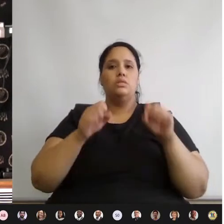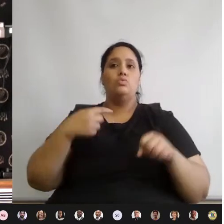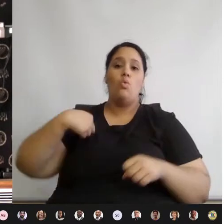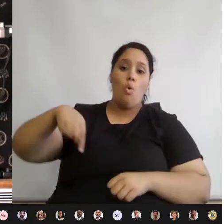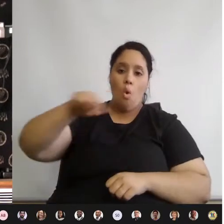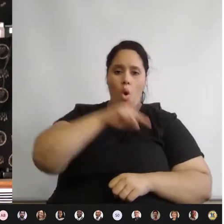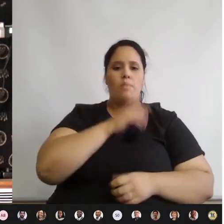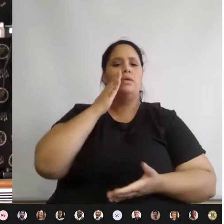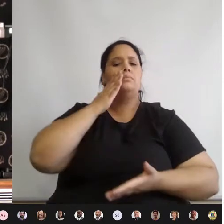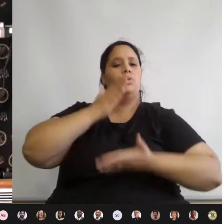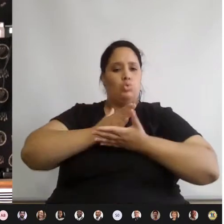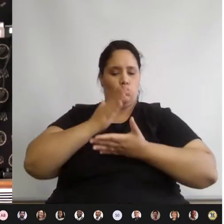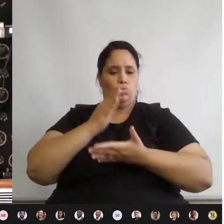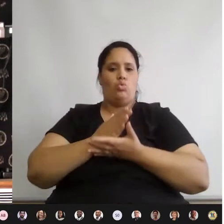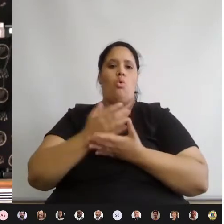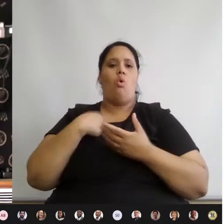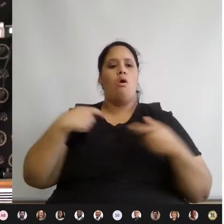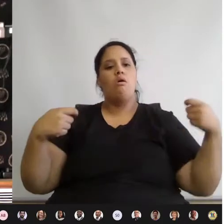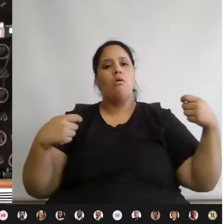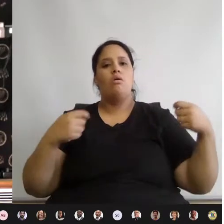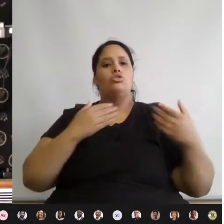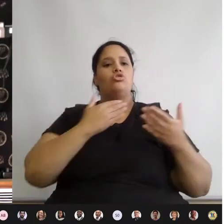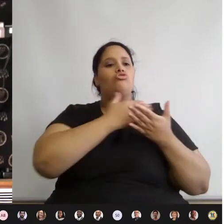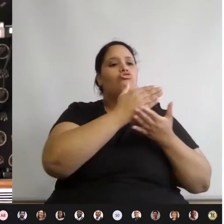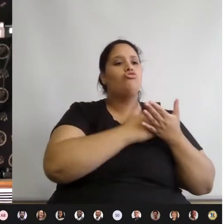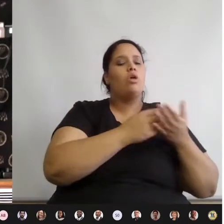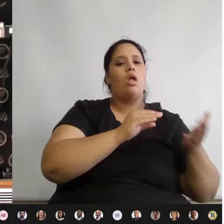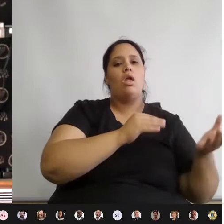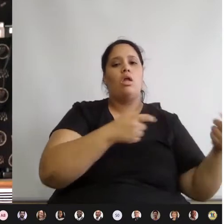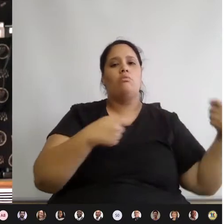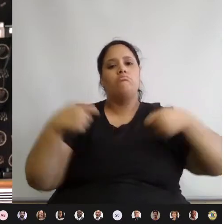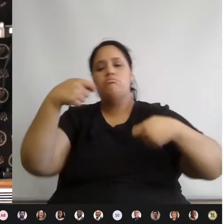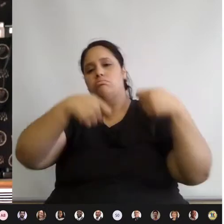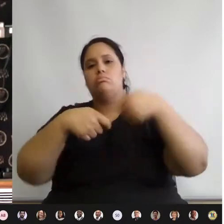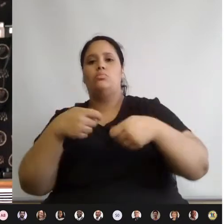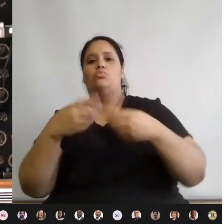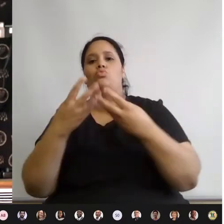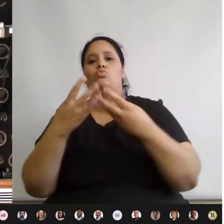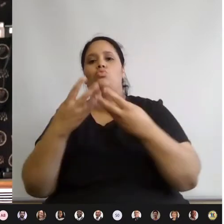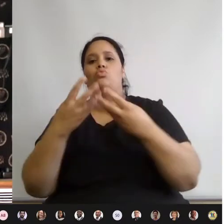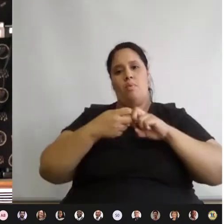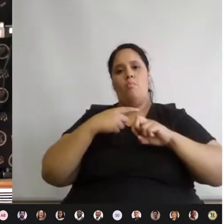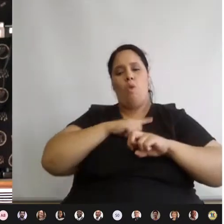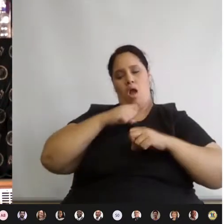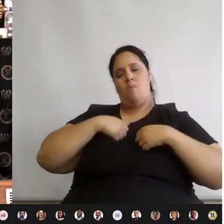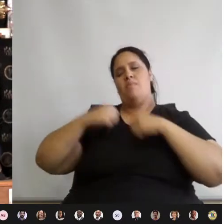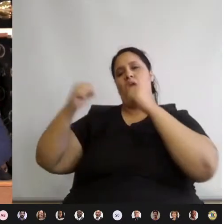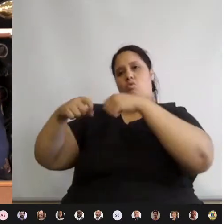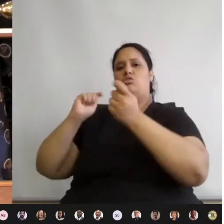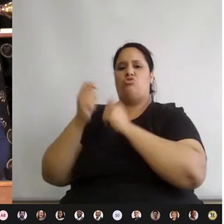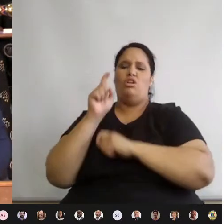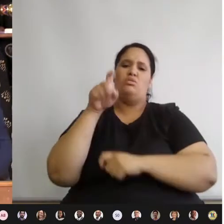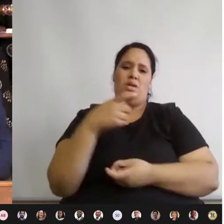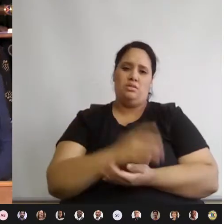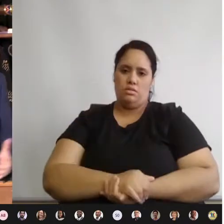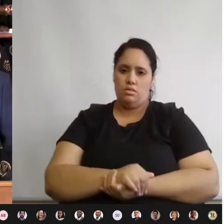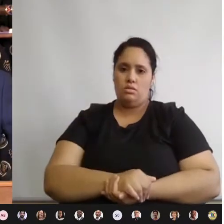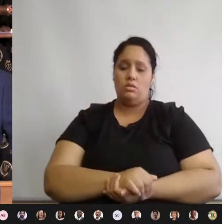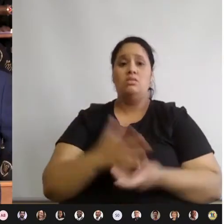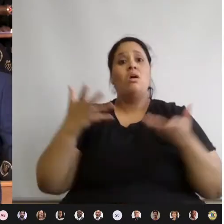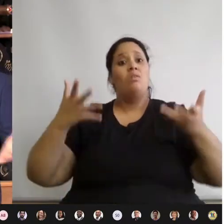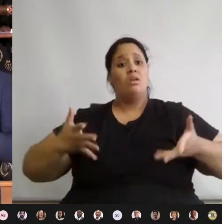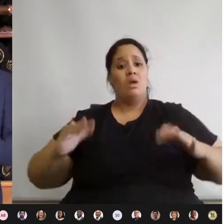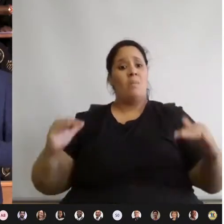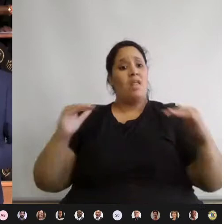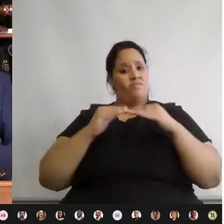putting inputs into this problem, because I agree with you on that. This is something we have to change. Of course, that's what this platform is about.